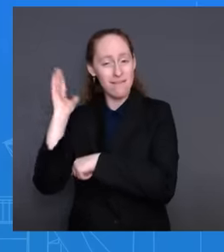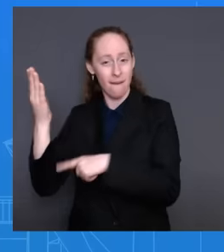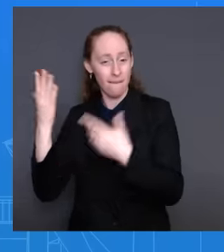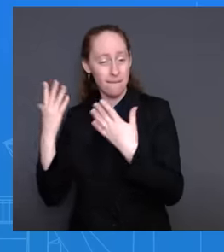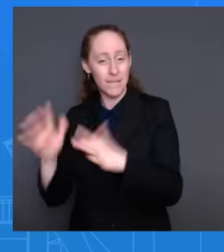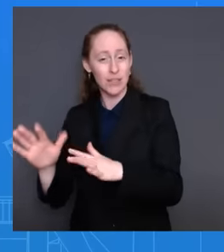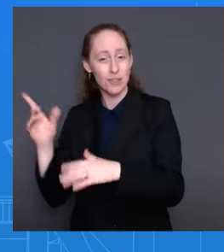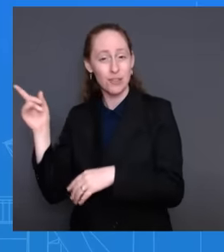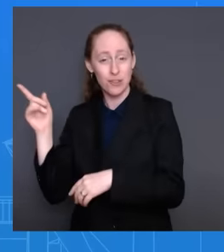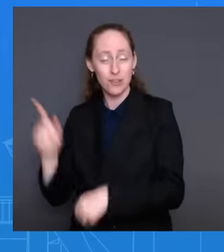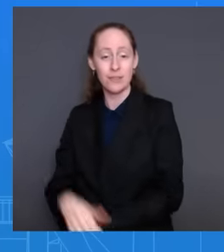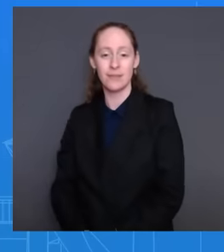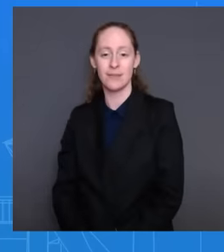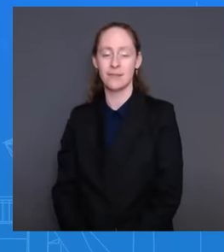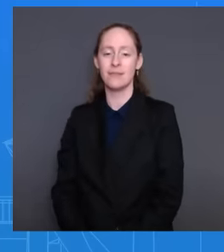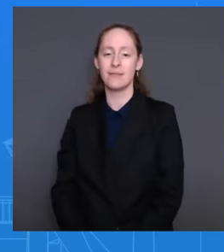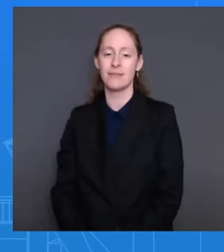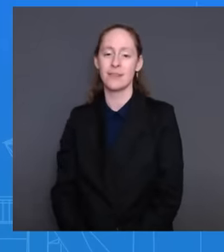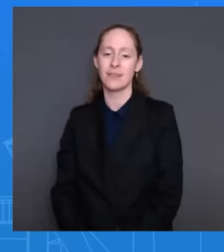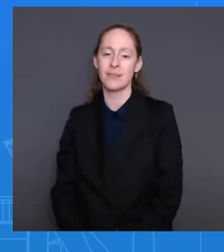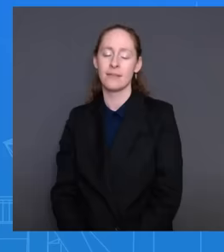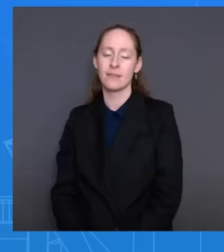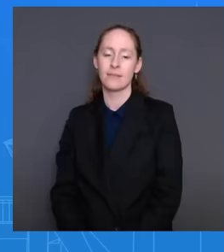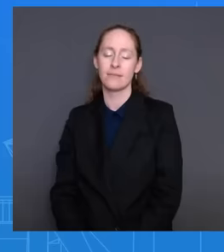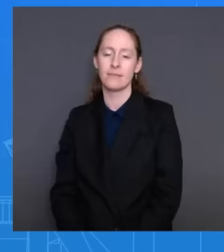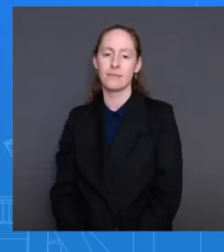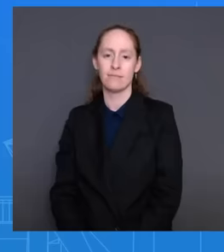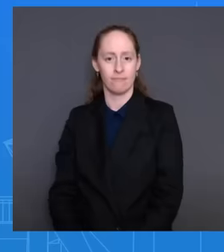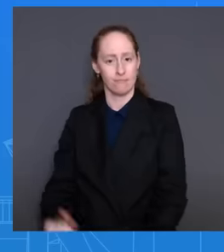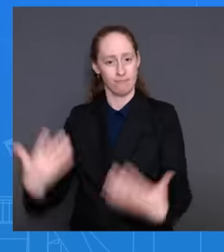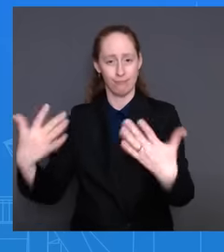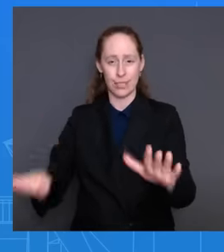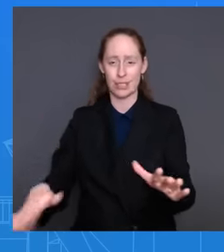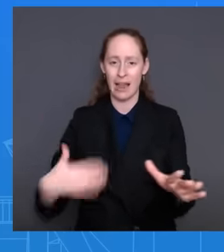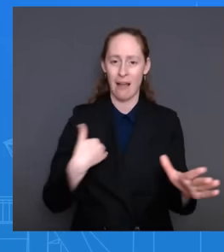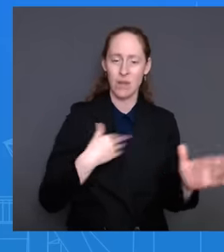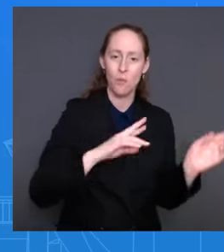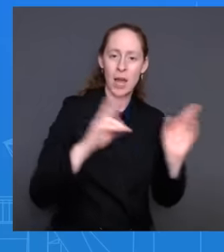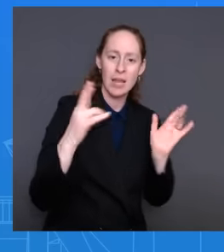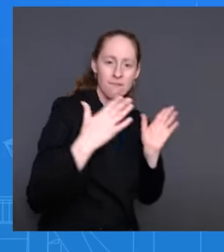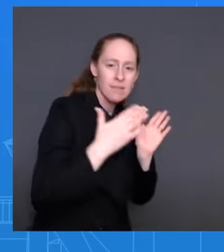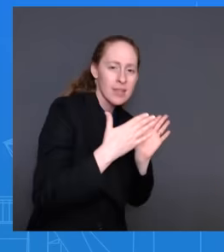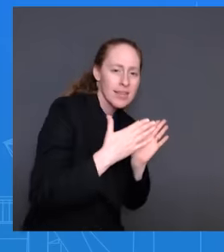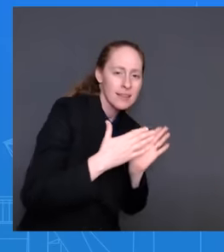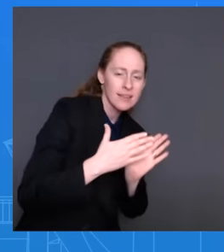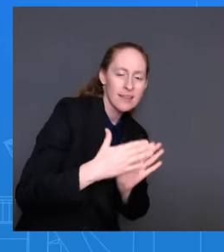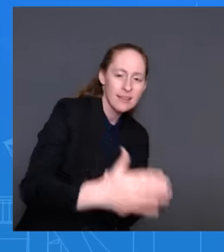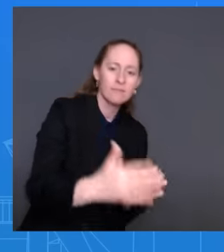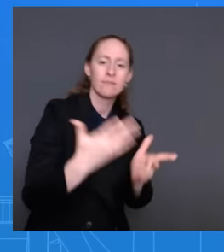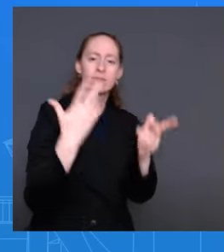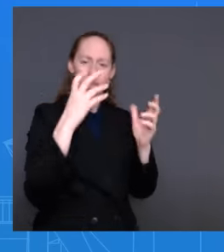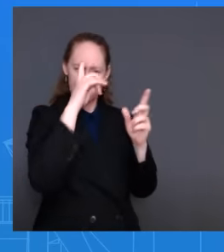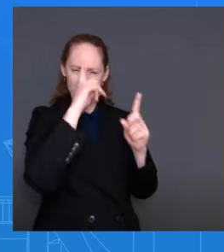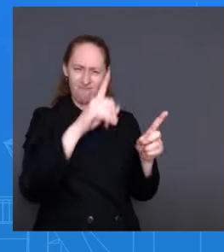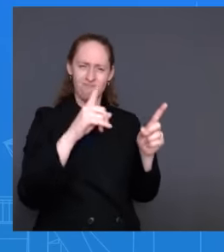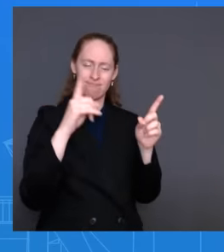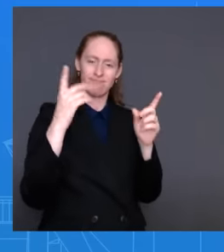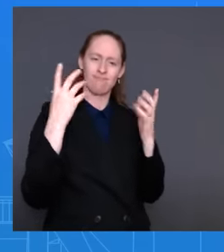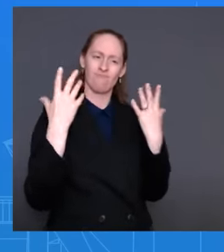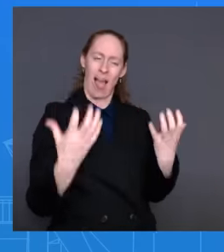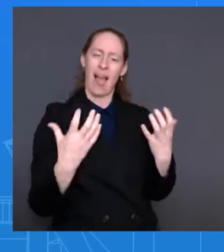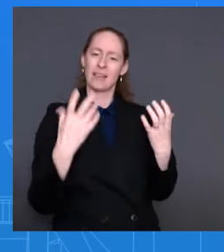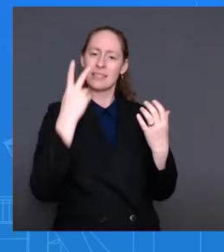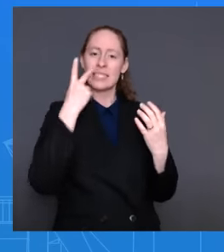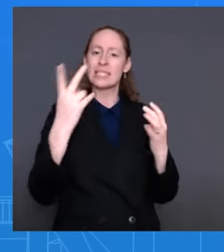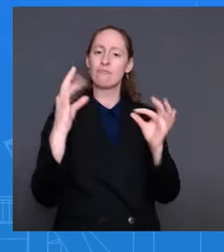what he is planning to do or continue to do to make sure that we lower costs at the gas pump. Brian also said that